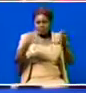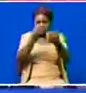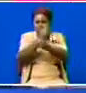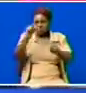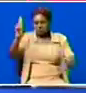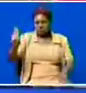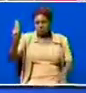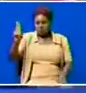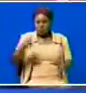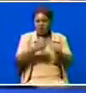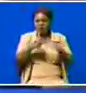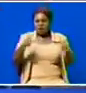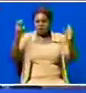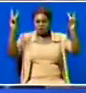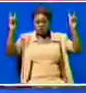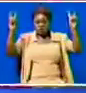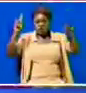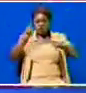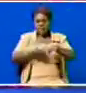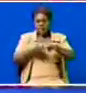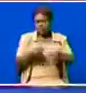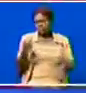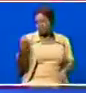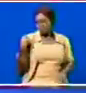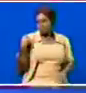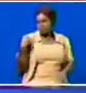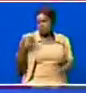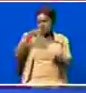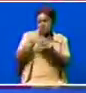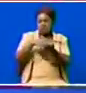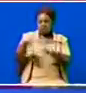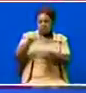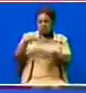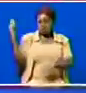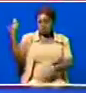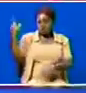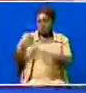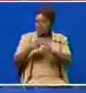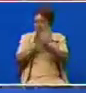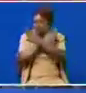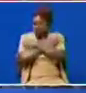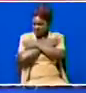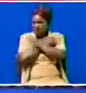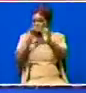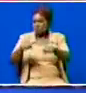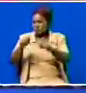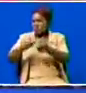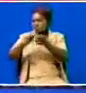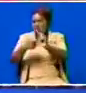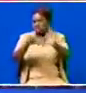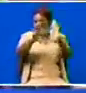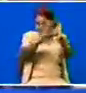President Kenyatta avoided the subject during his recent State of the Nation address, but insiders say likely amendment to